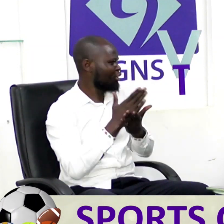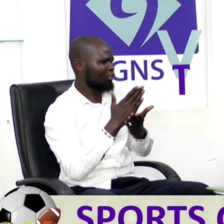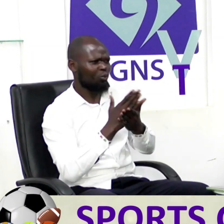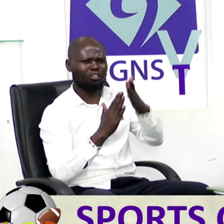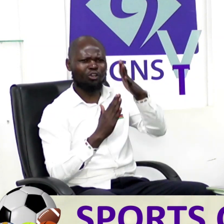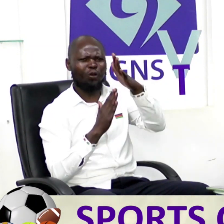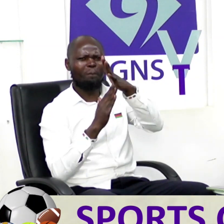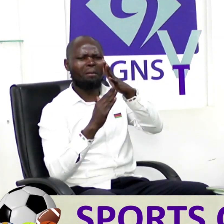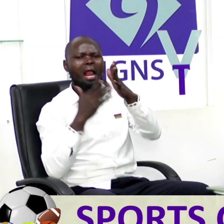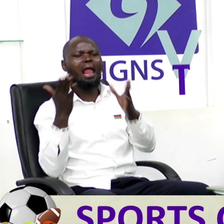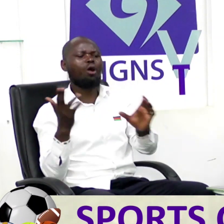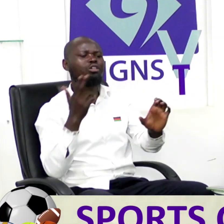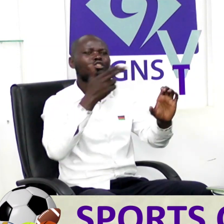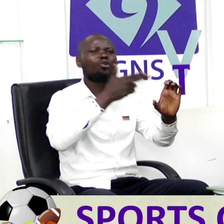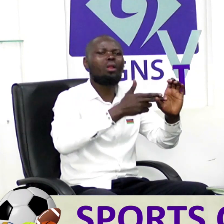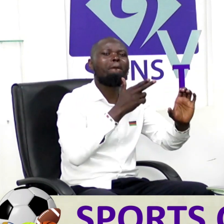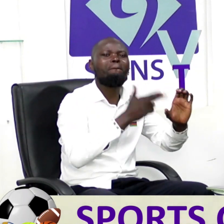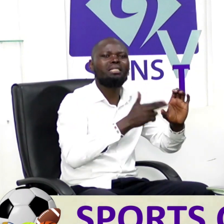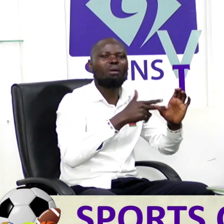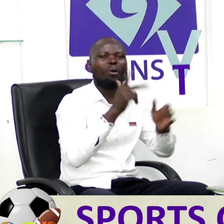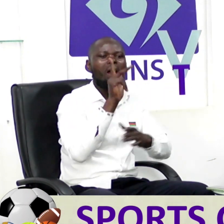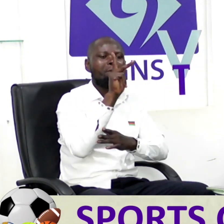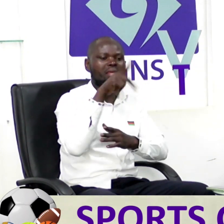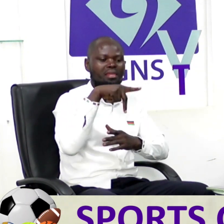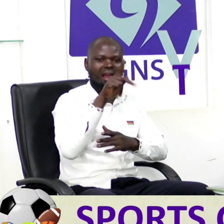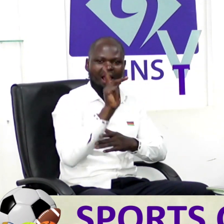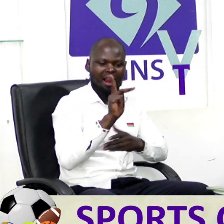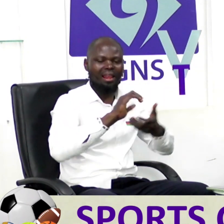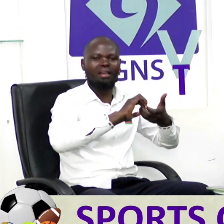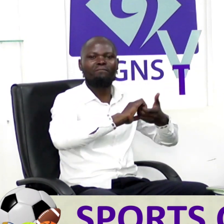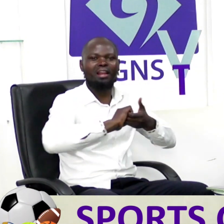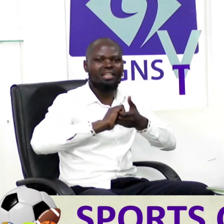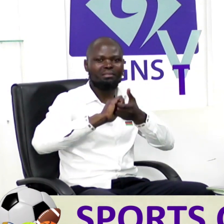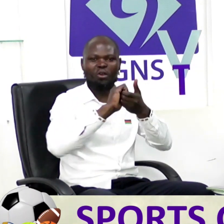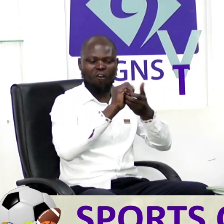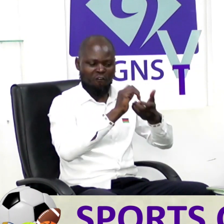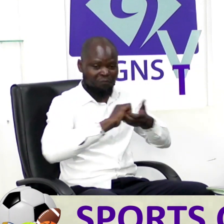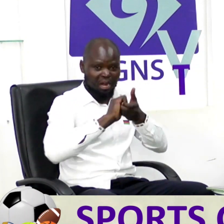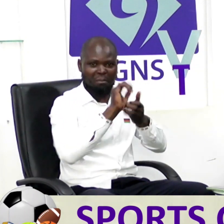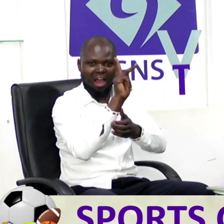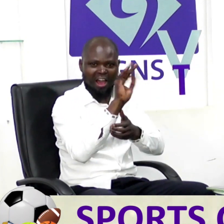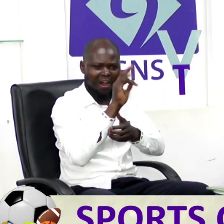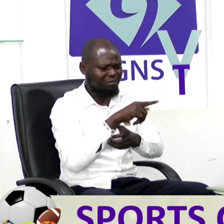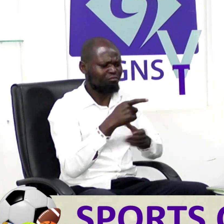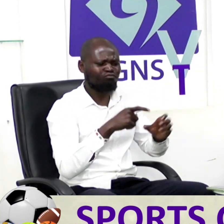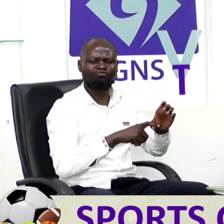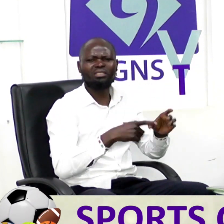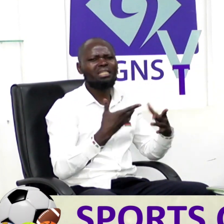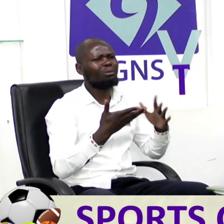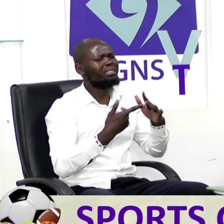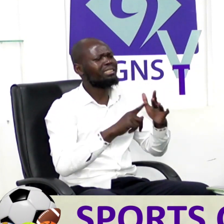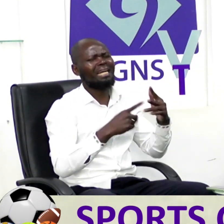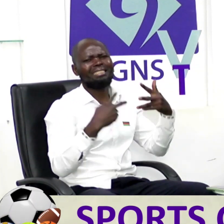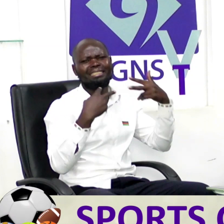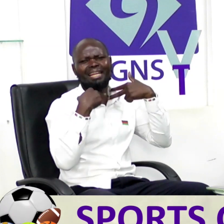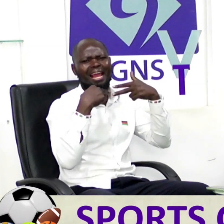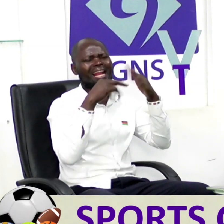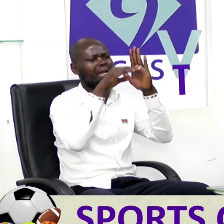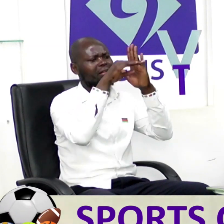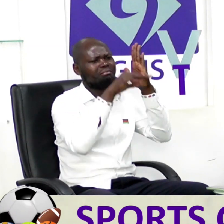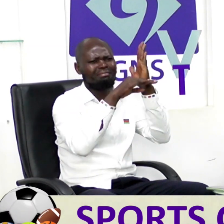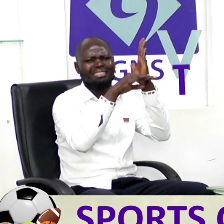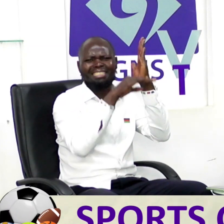of NSF, but when they joined KPL Federation, FKF Federation,